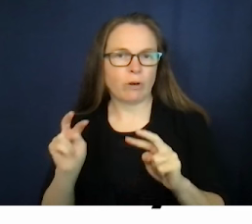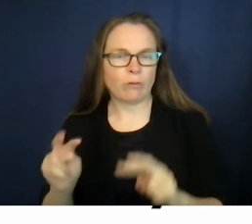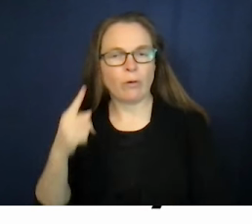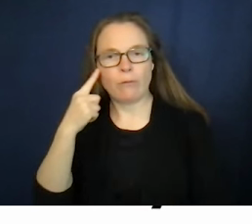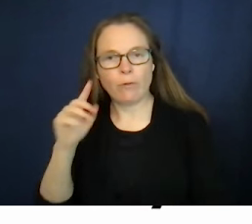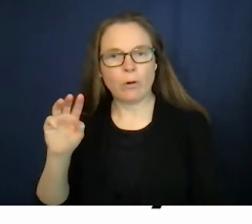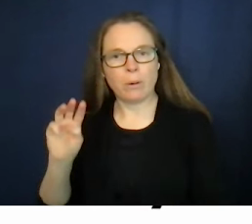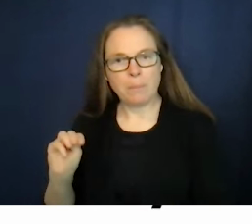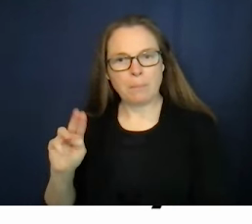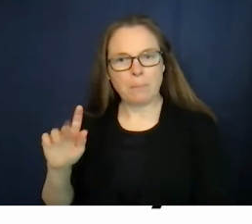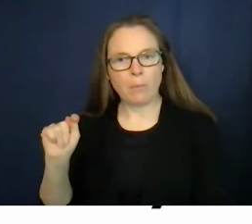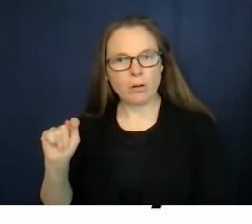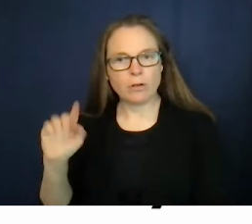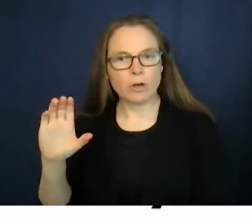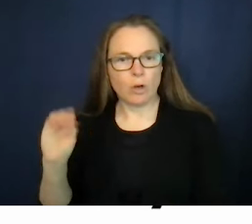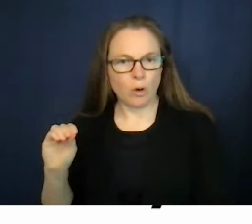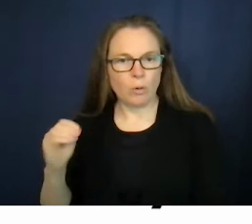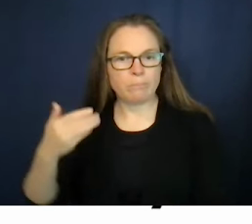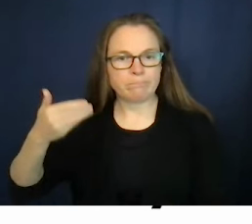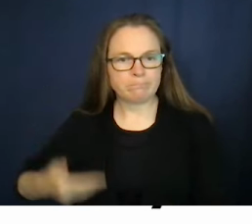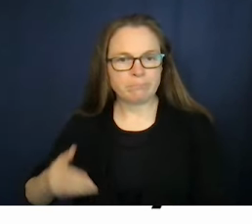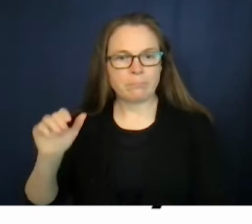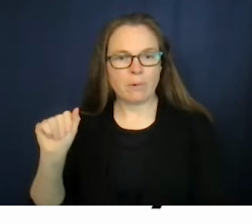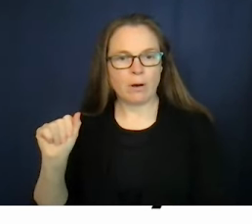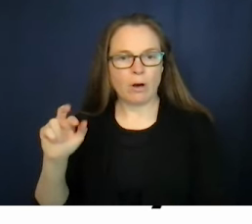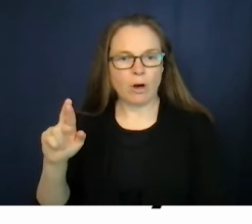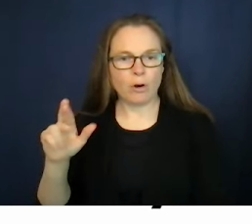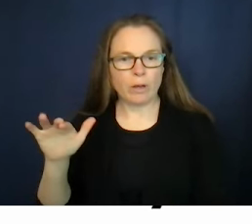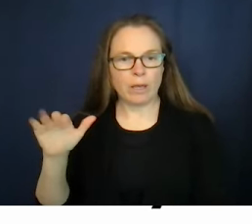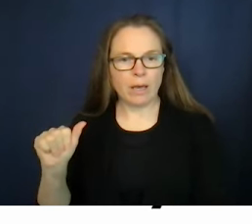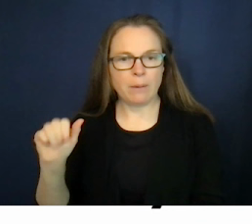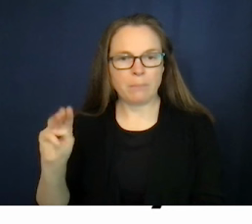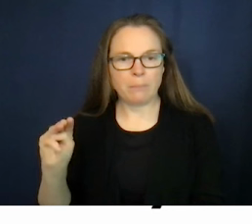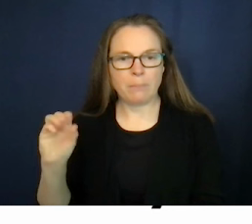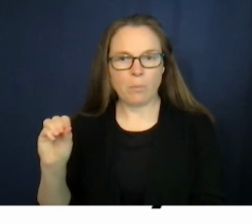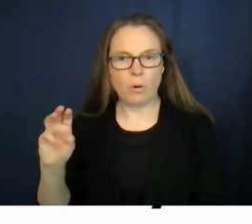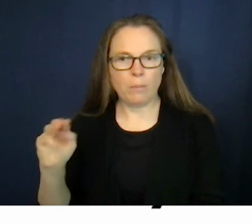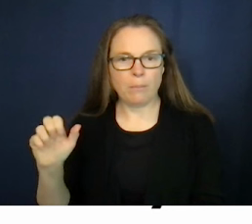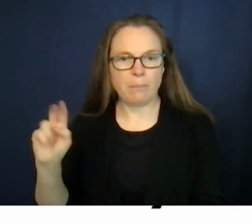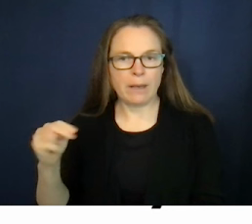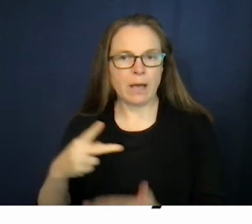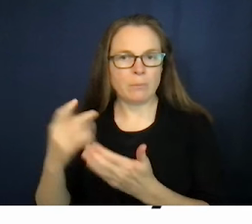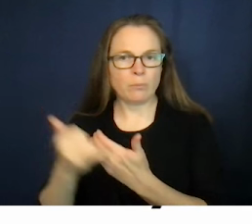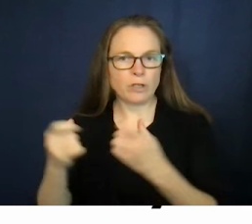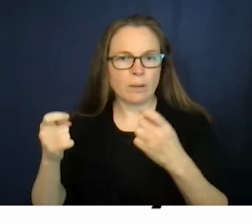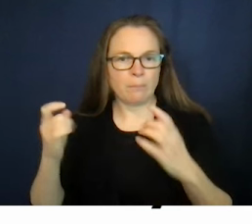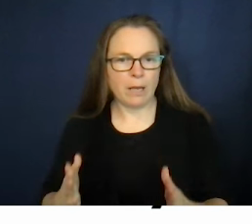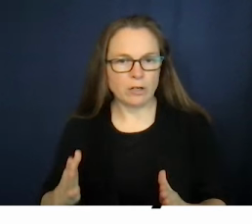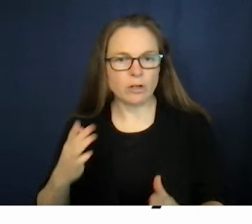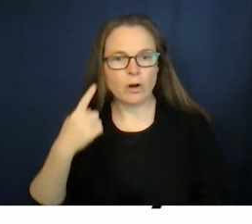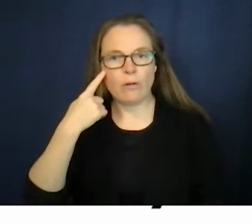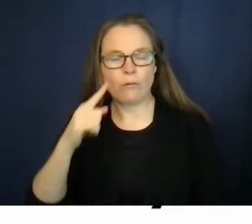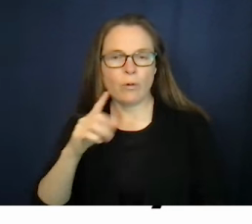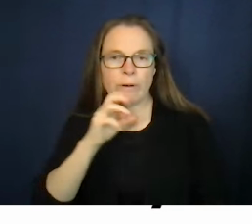MOLTCO. My name is Aria Mormon. I use she, her pronouns, and I'm the project manager for our community services RFPQ for the